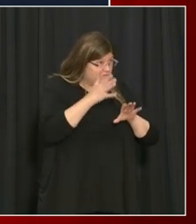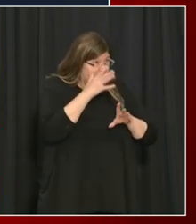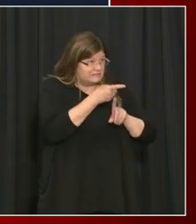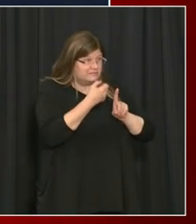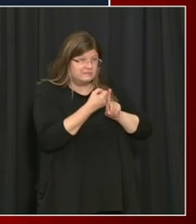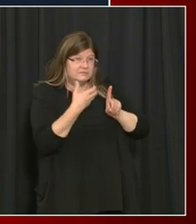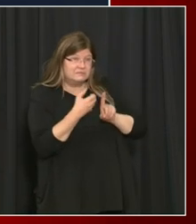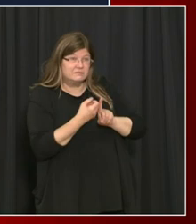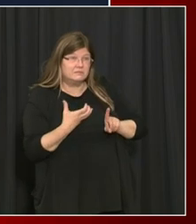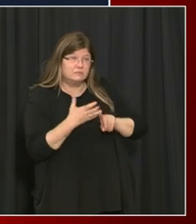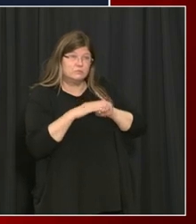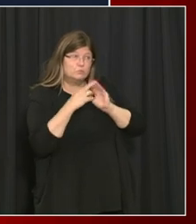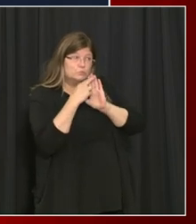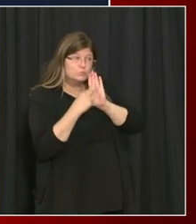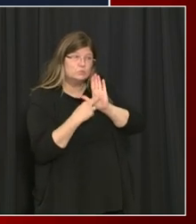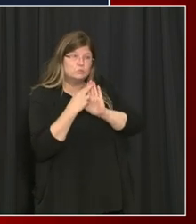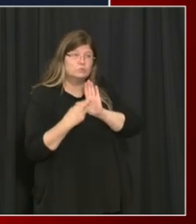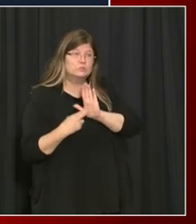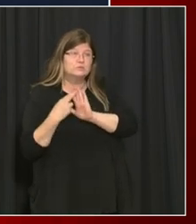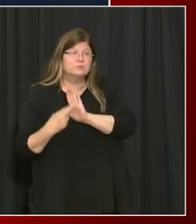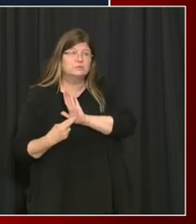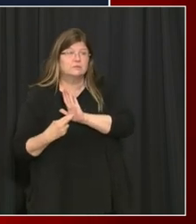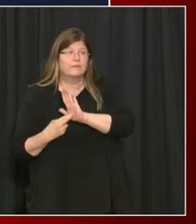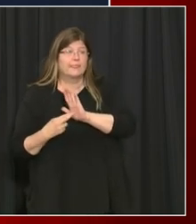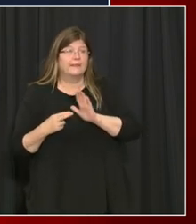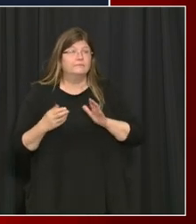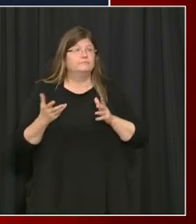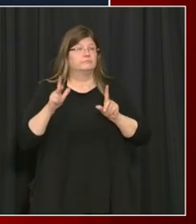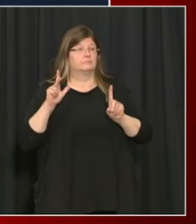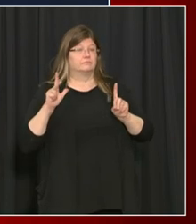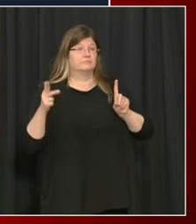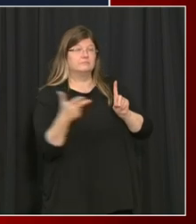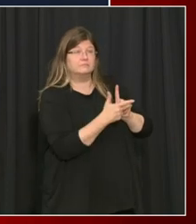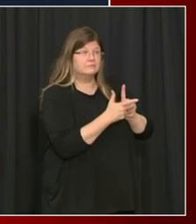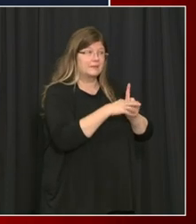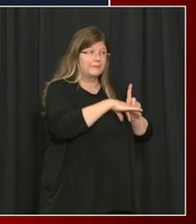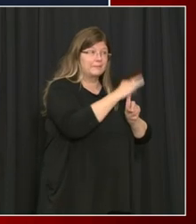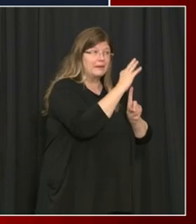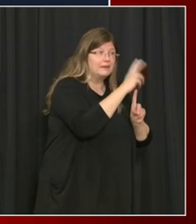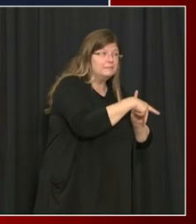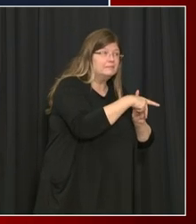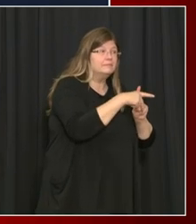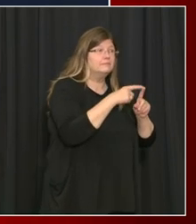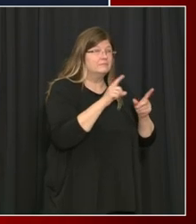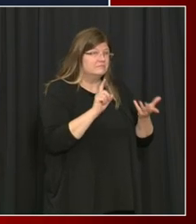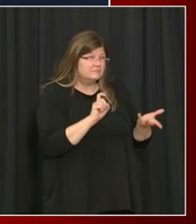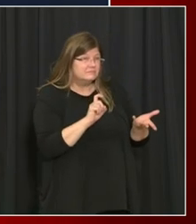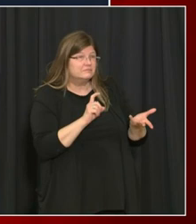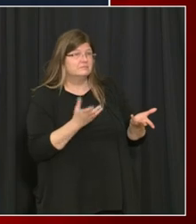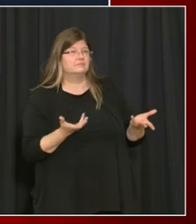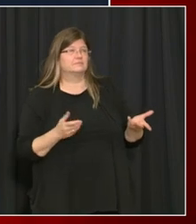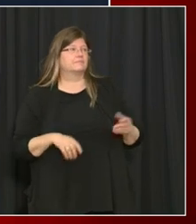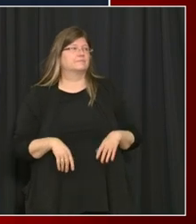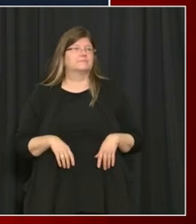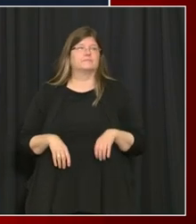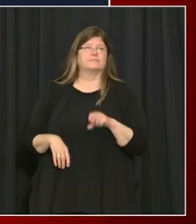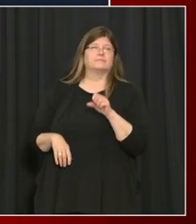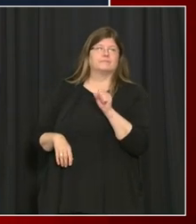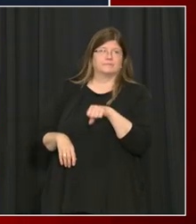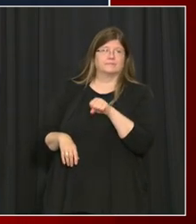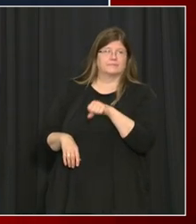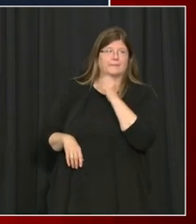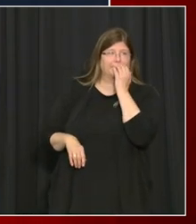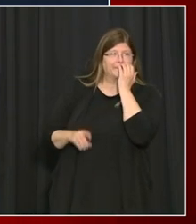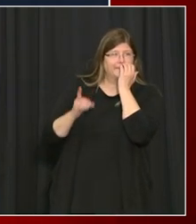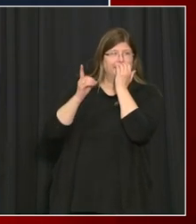for when you're doing curbside pickup? Let me ask Dr. Nesbitt to respond. It stands as it